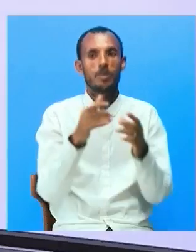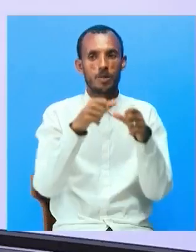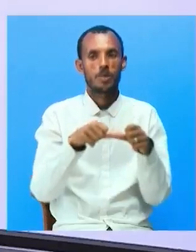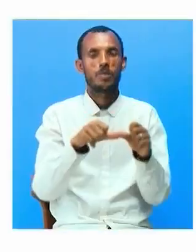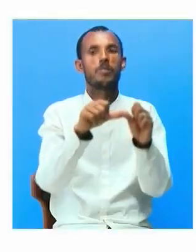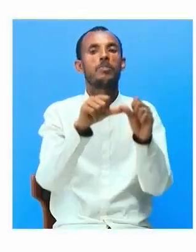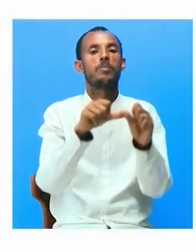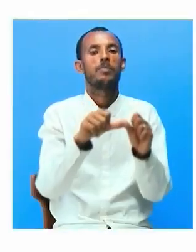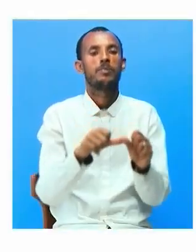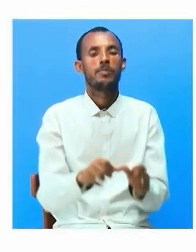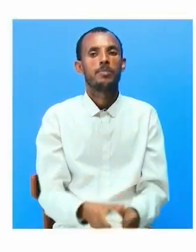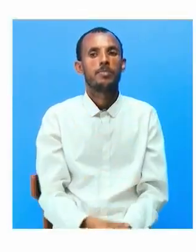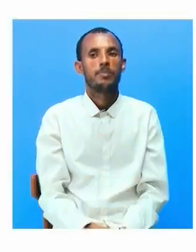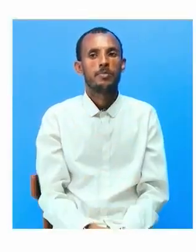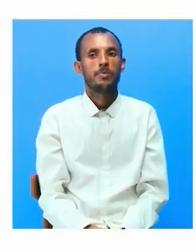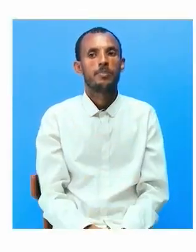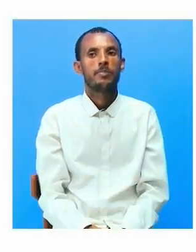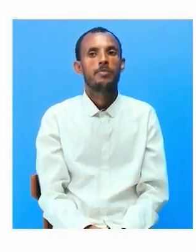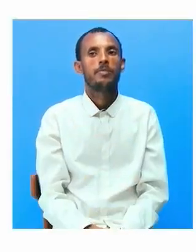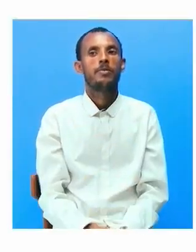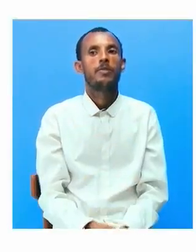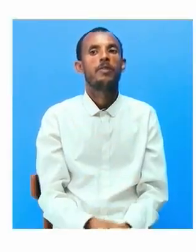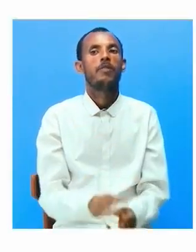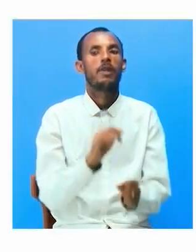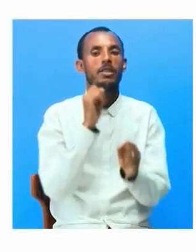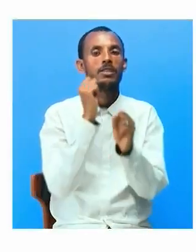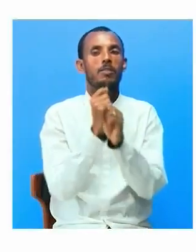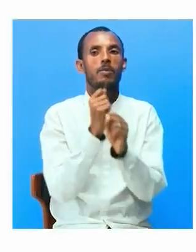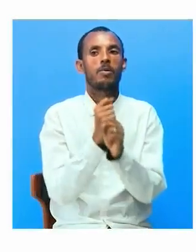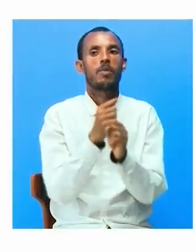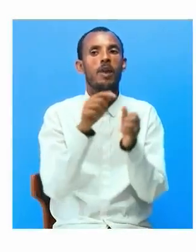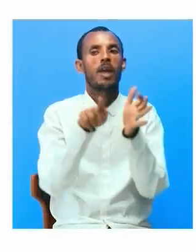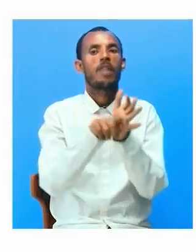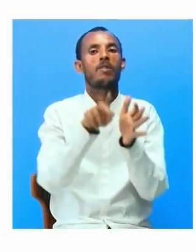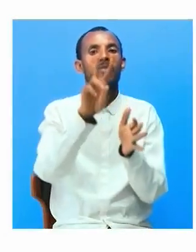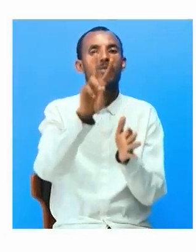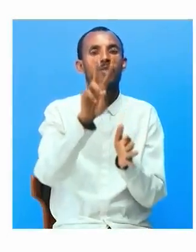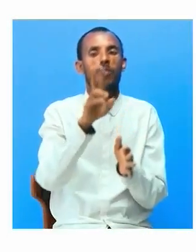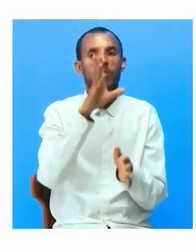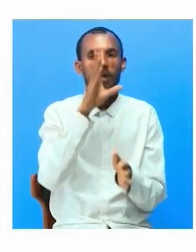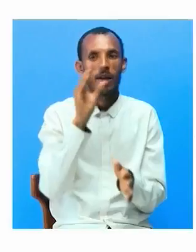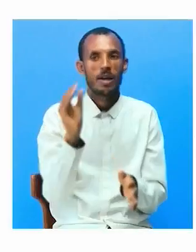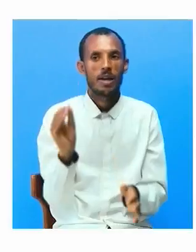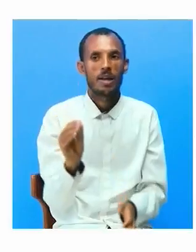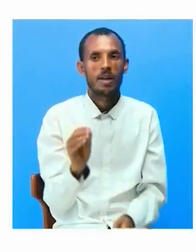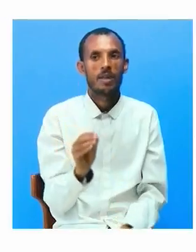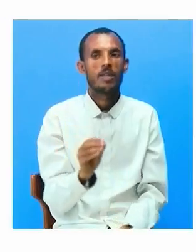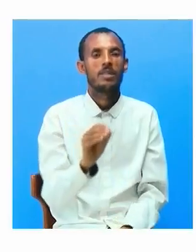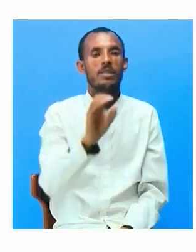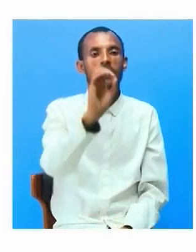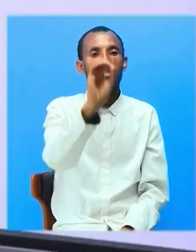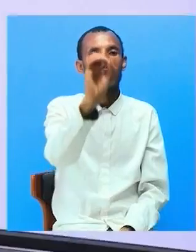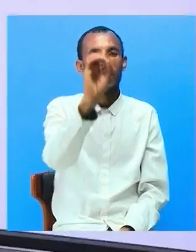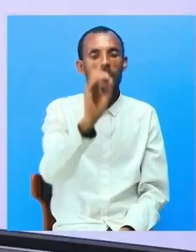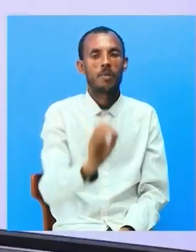continue. Find the product of negative 2 and 0.